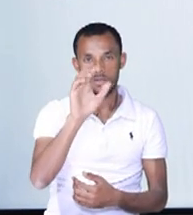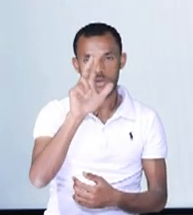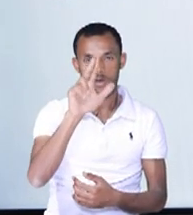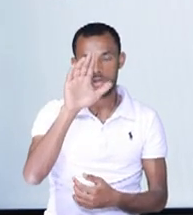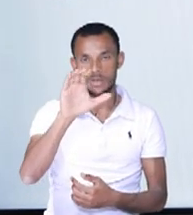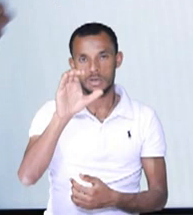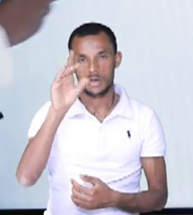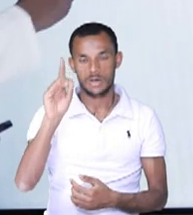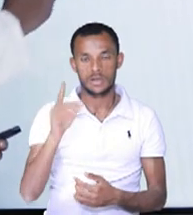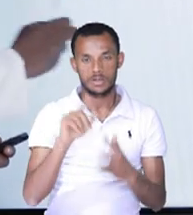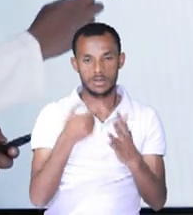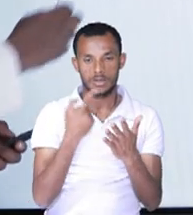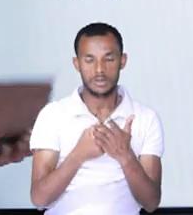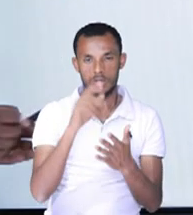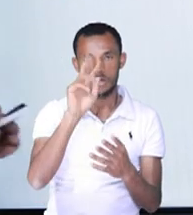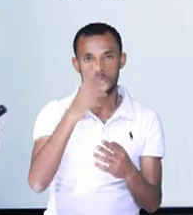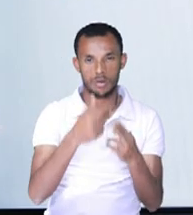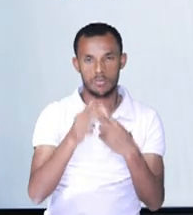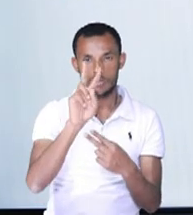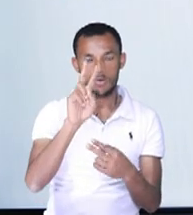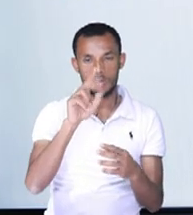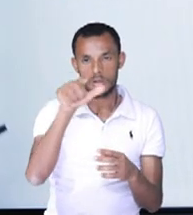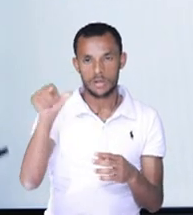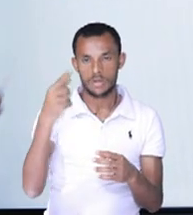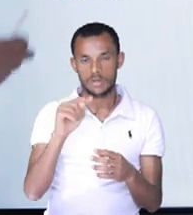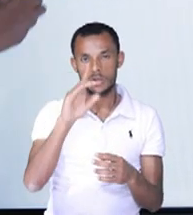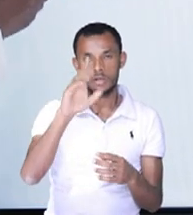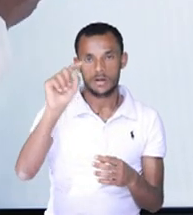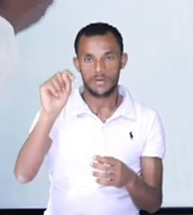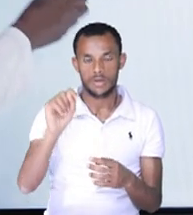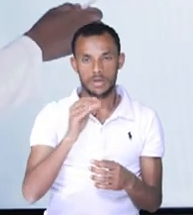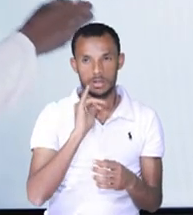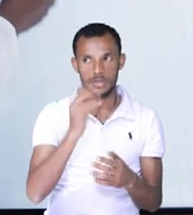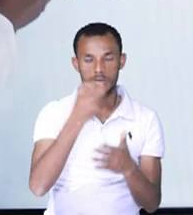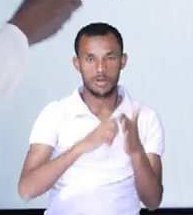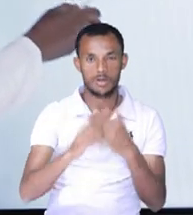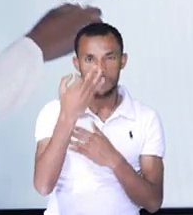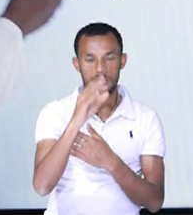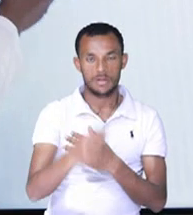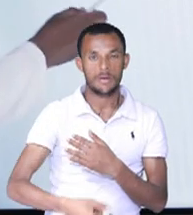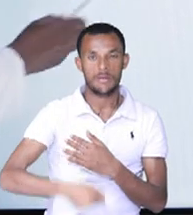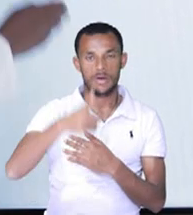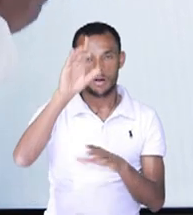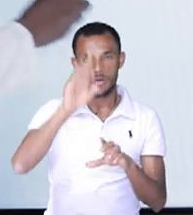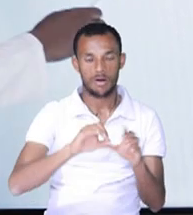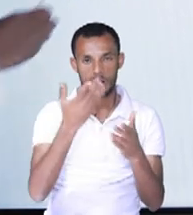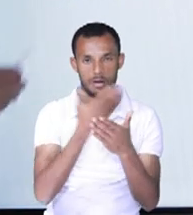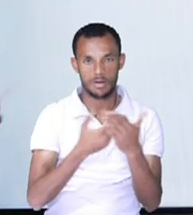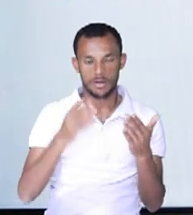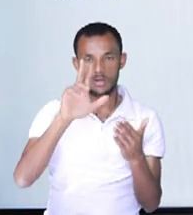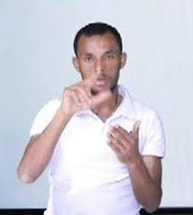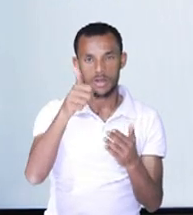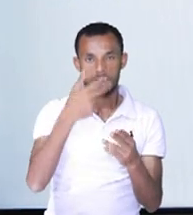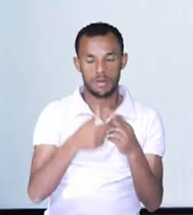say, since it is a 2 by 2 matrix, the determinant it will be the product of the main diagonal element 3A